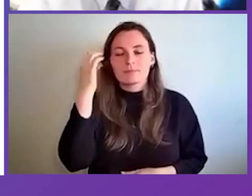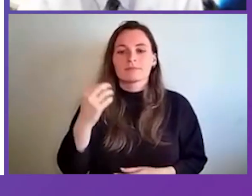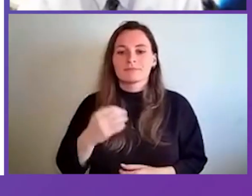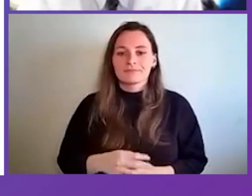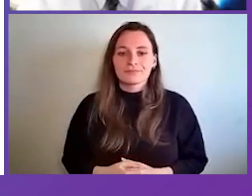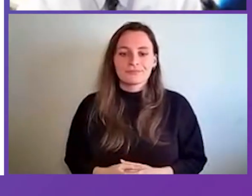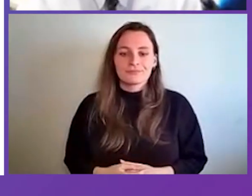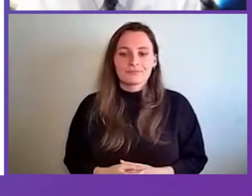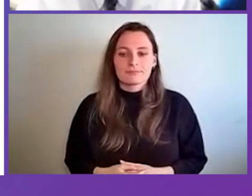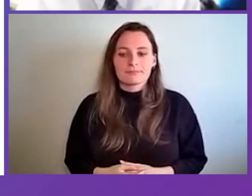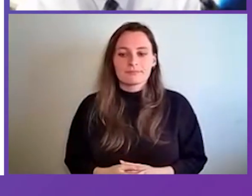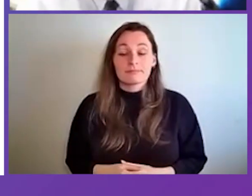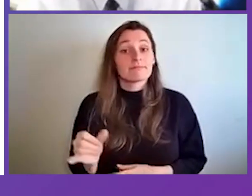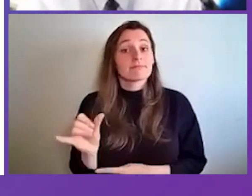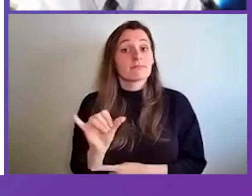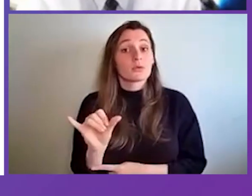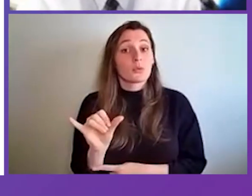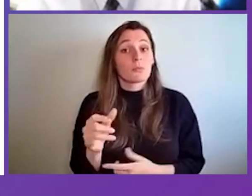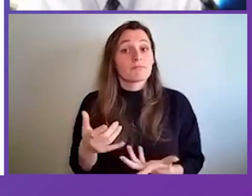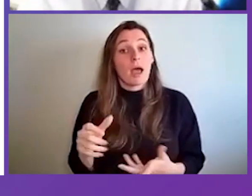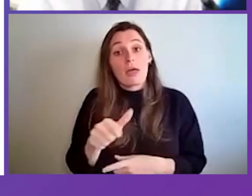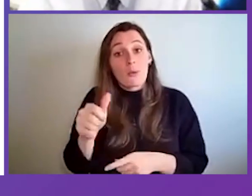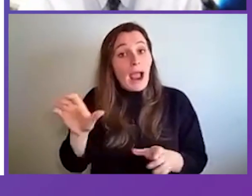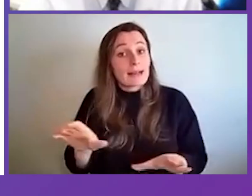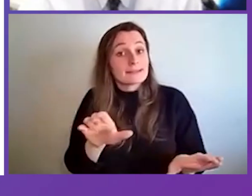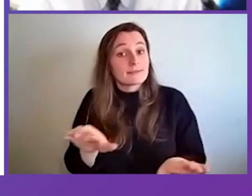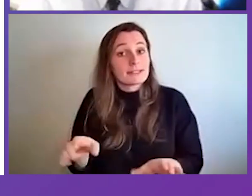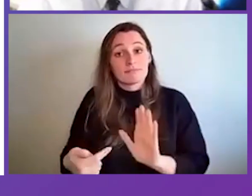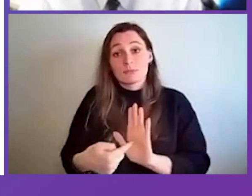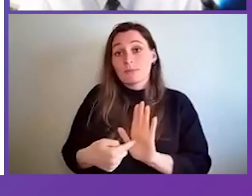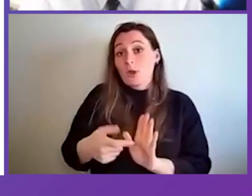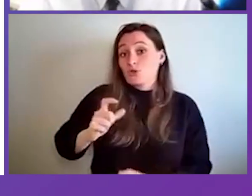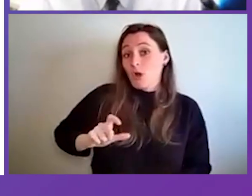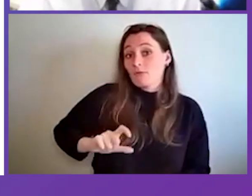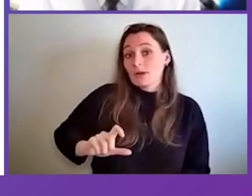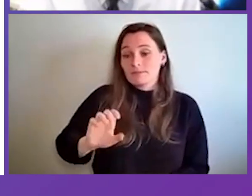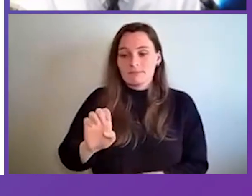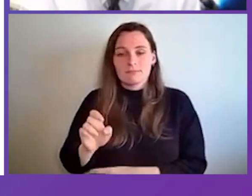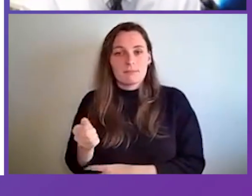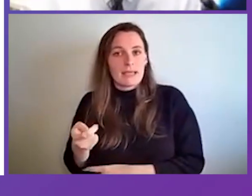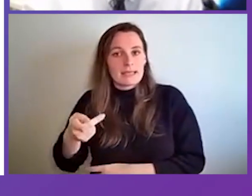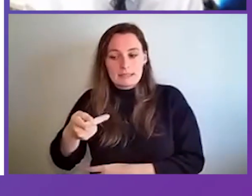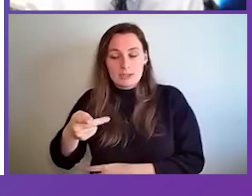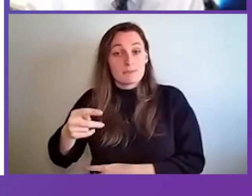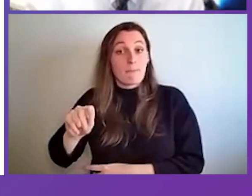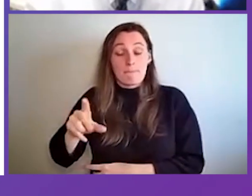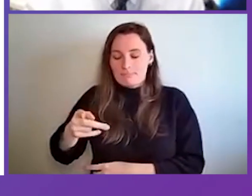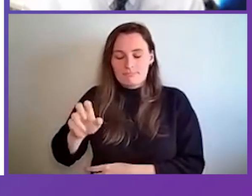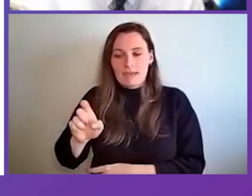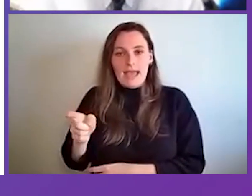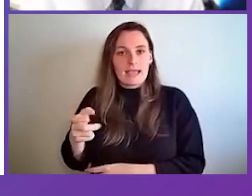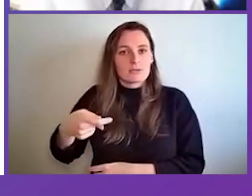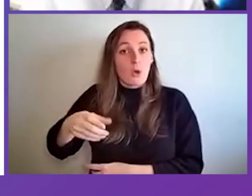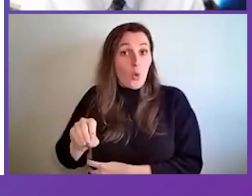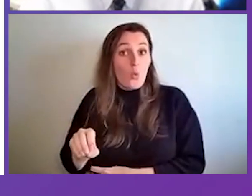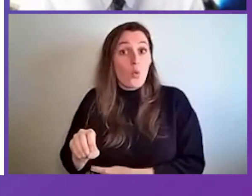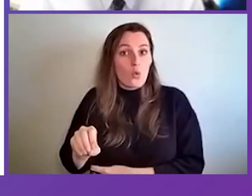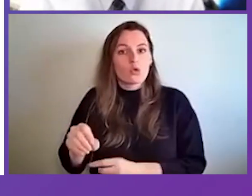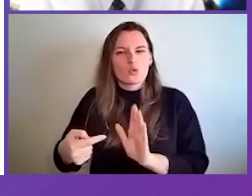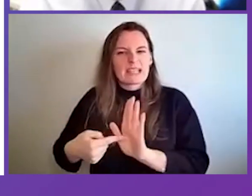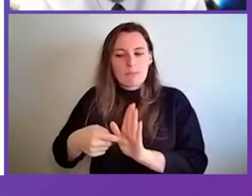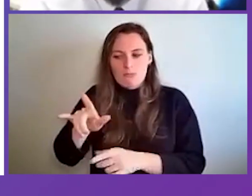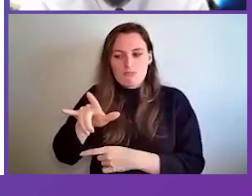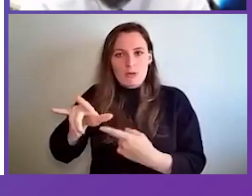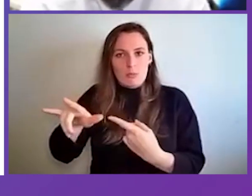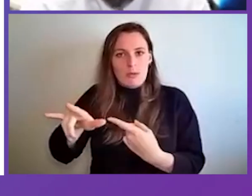some other activities like conferences or expos, like the Aircraft Interiors Expo, where there are people developing solutions for